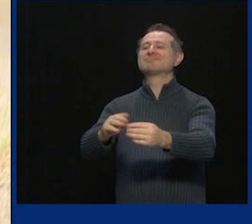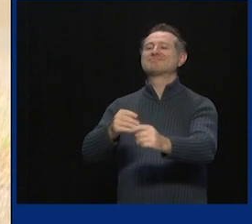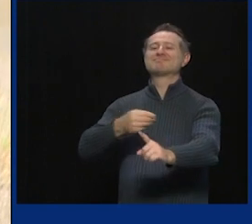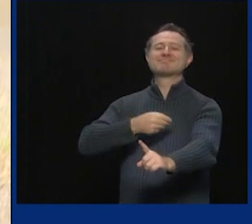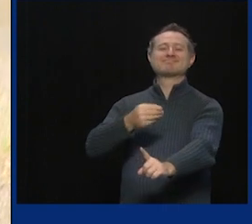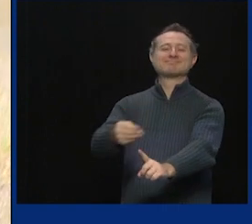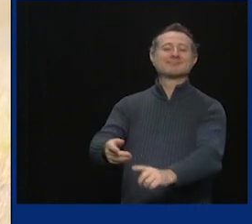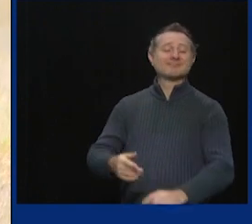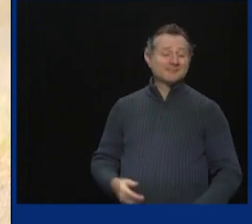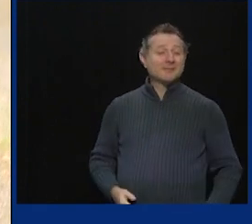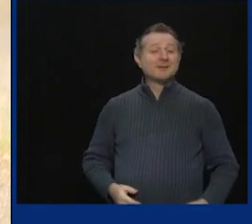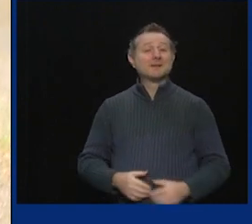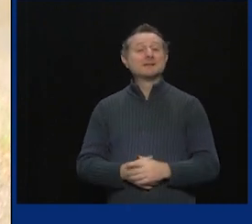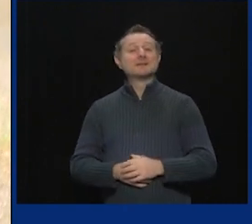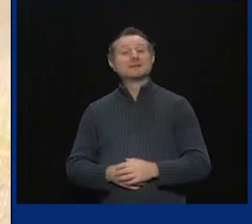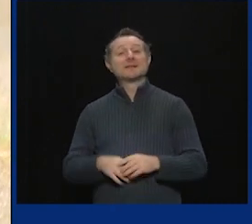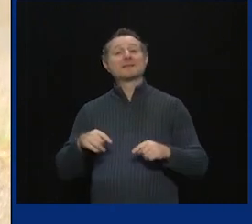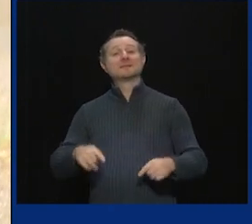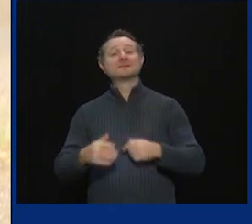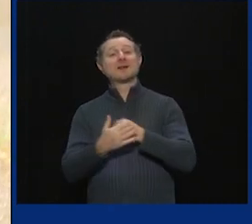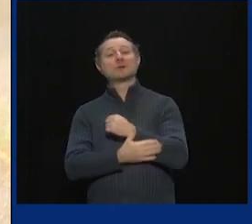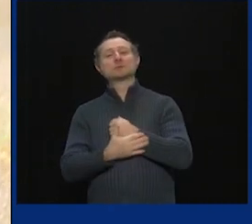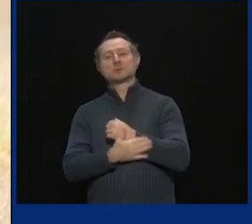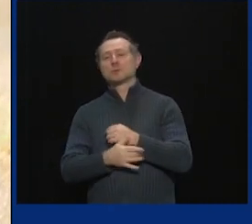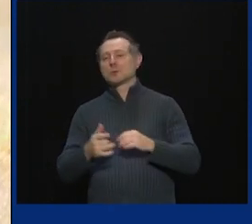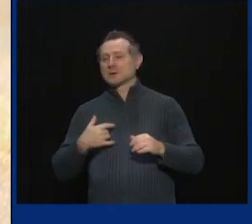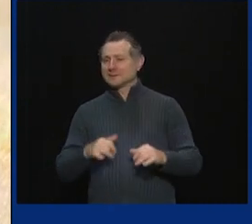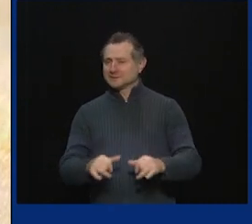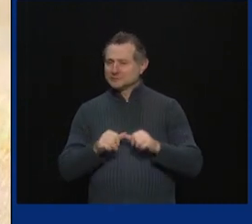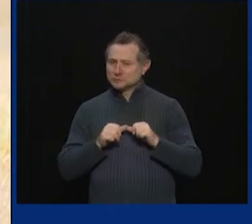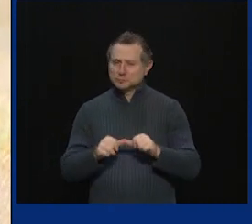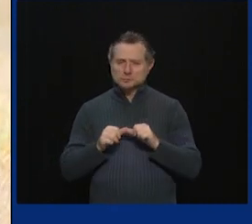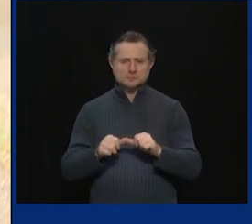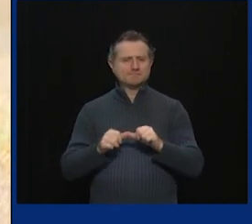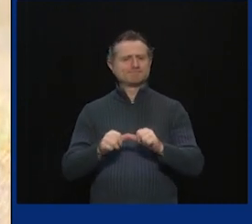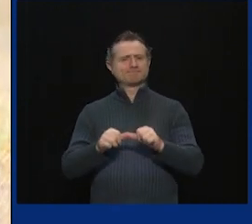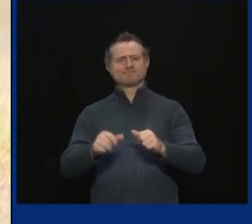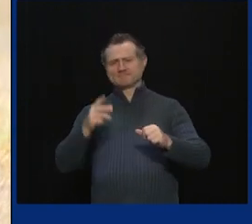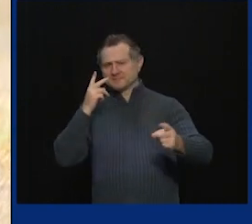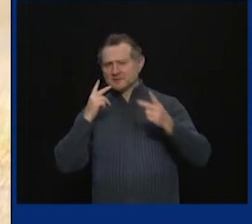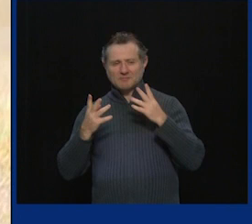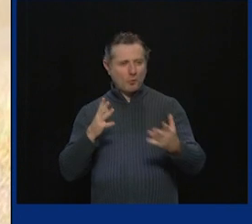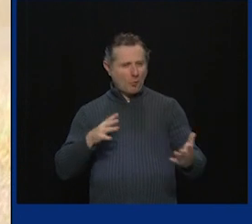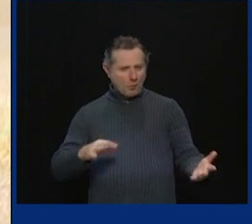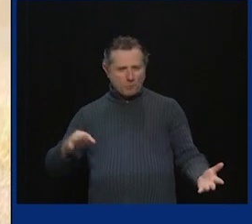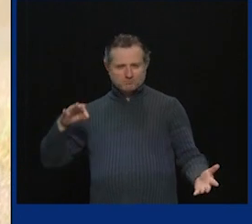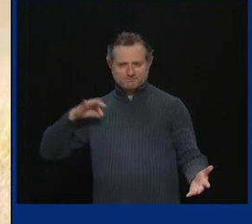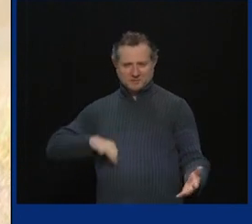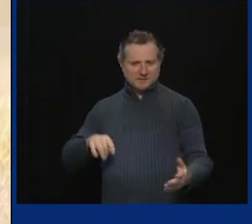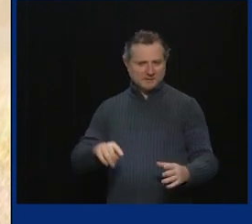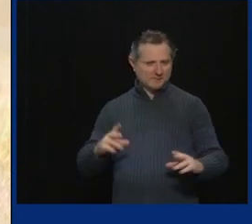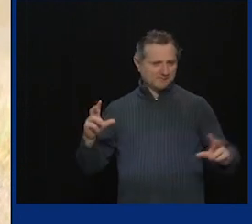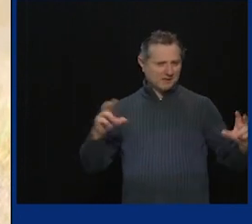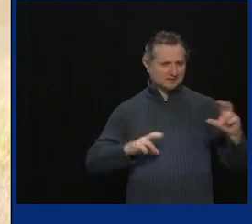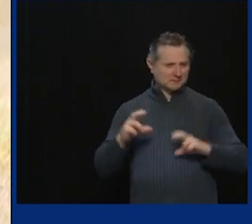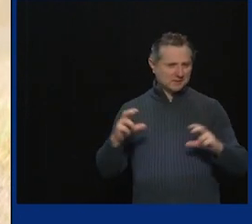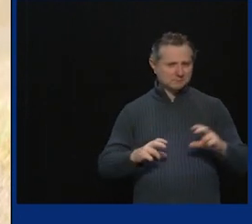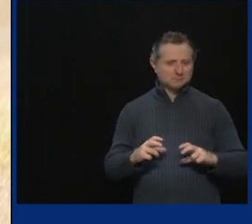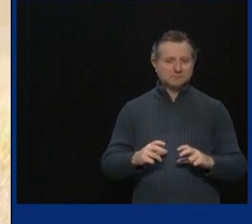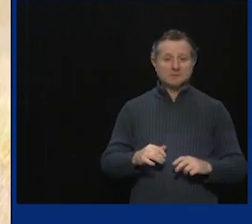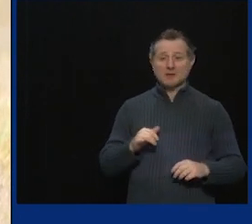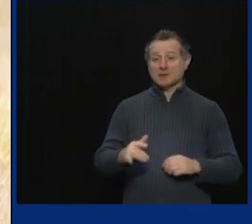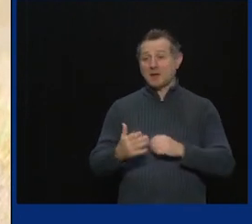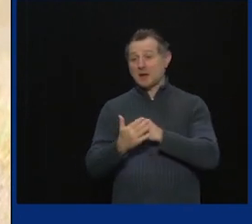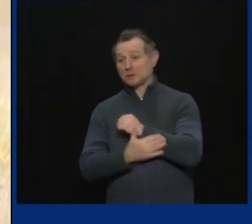as a county to see the investments from this, the benefits from this investment here in Genesee County. And companies like